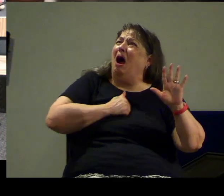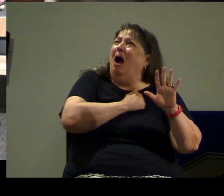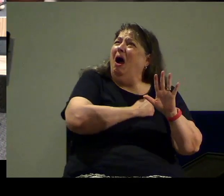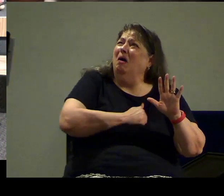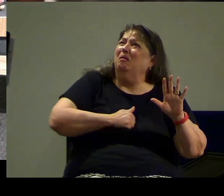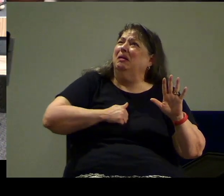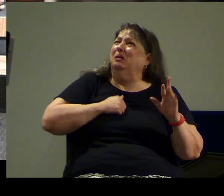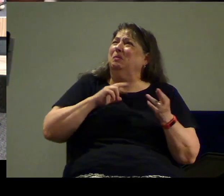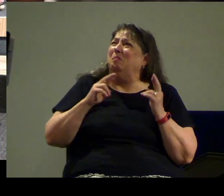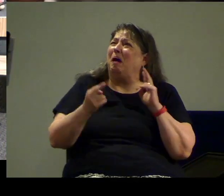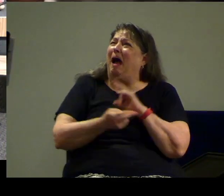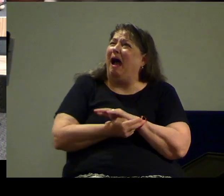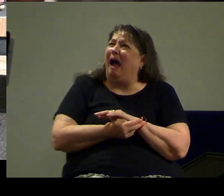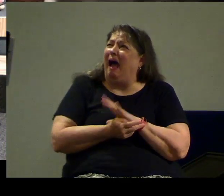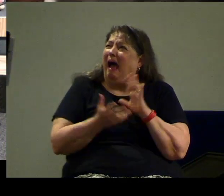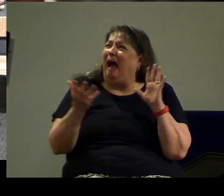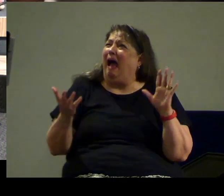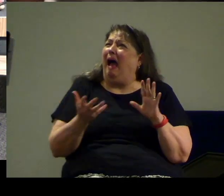Desiring a good thing.